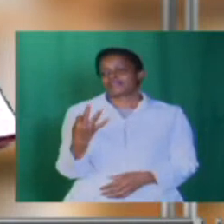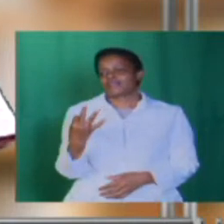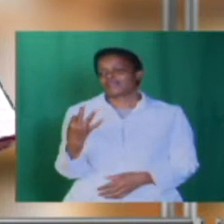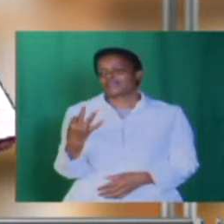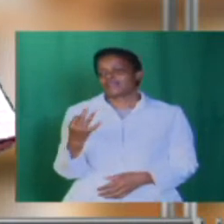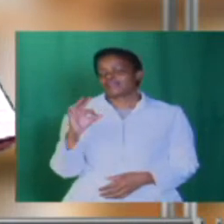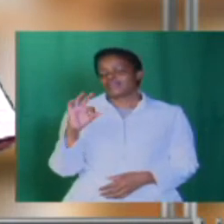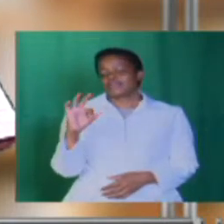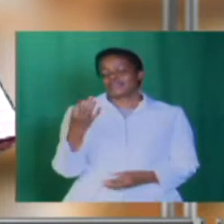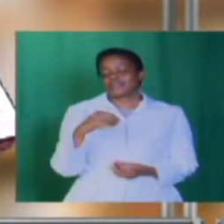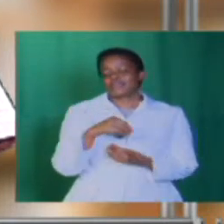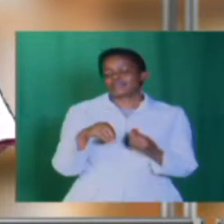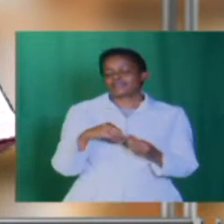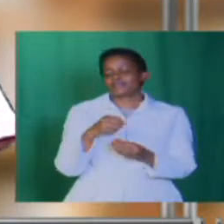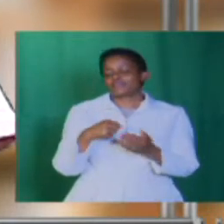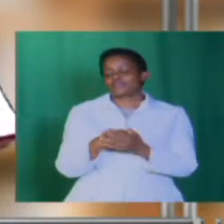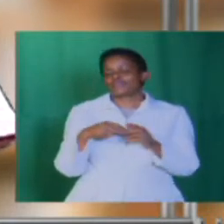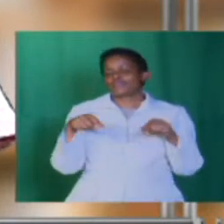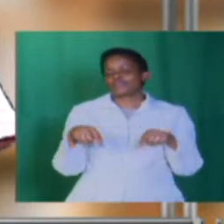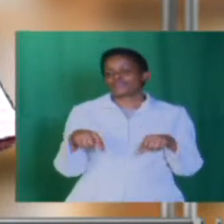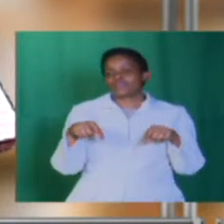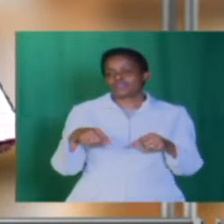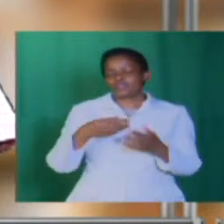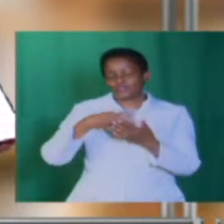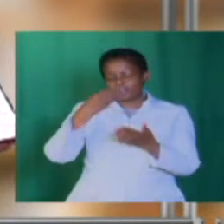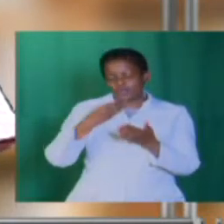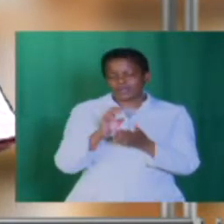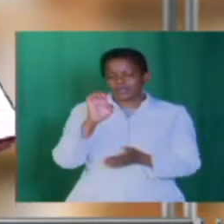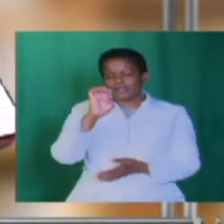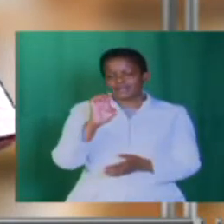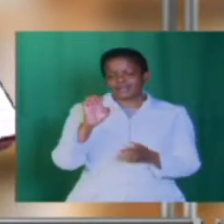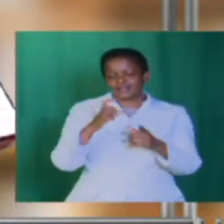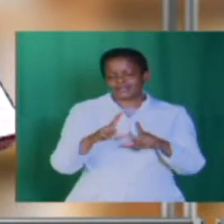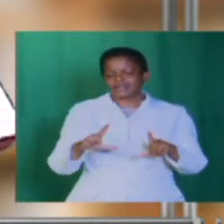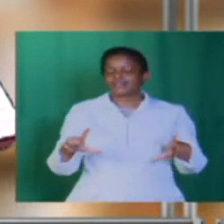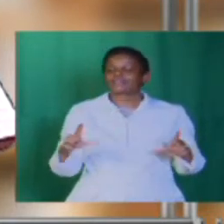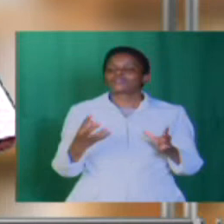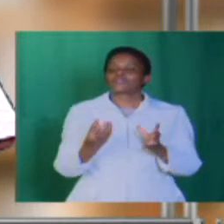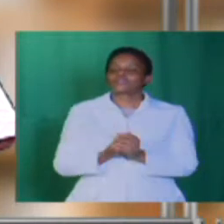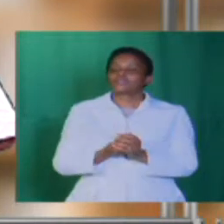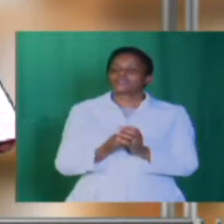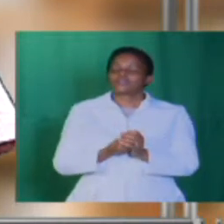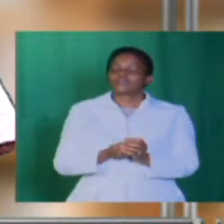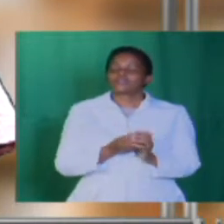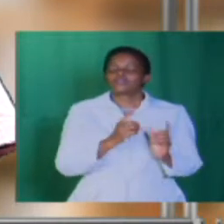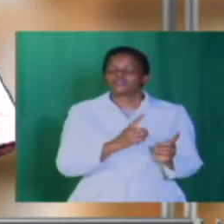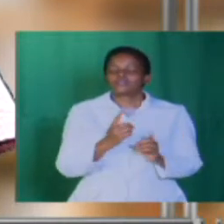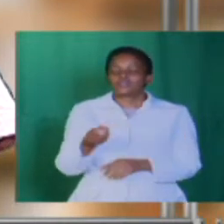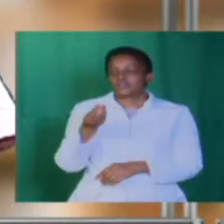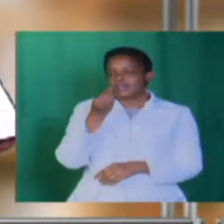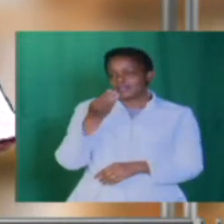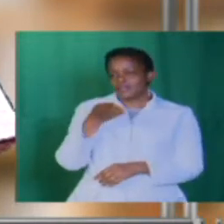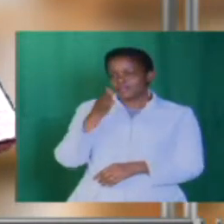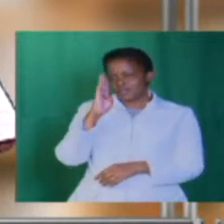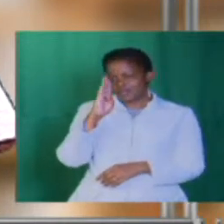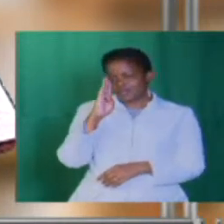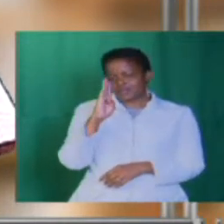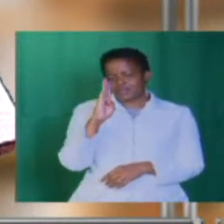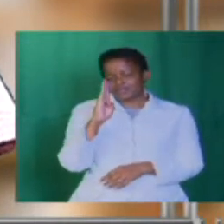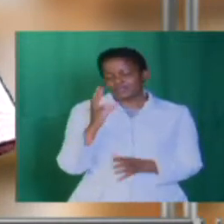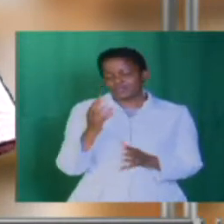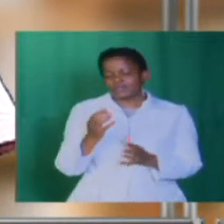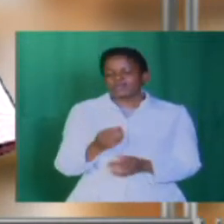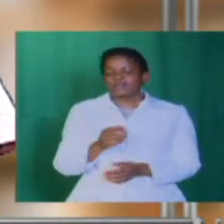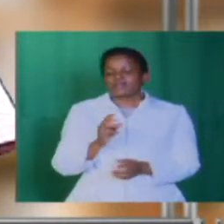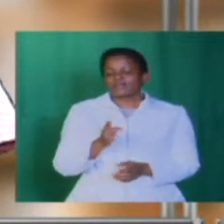third subject for the day, and we are learning English language with Miss Phuthumile Dlamini. Also joining me